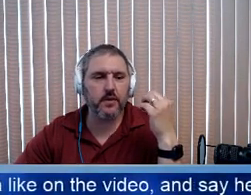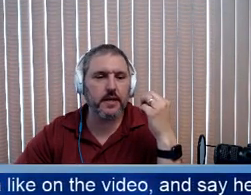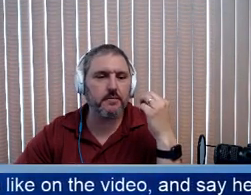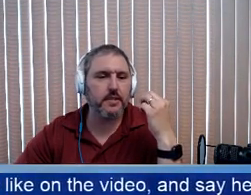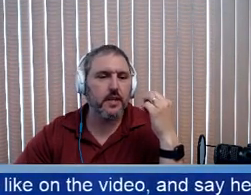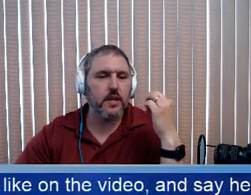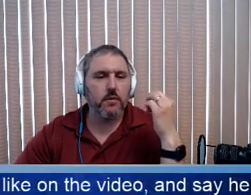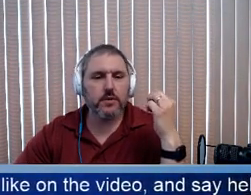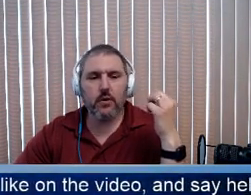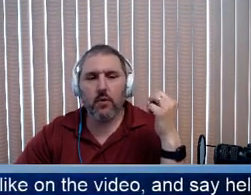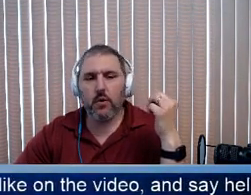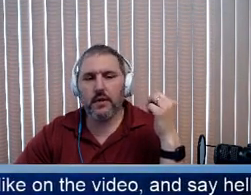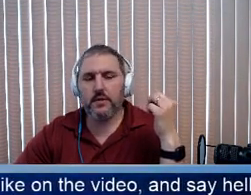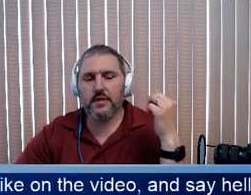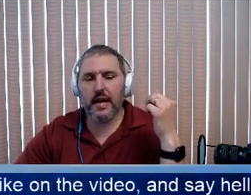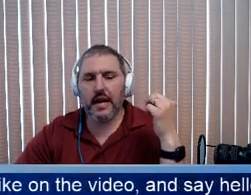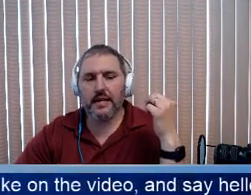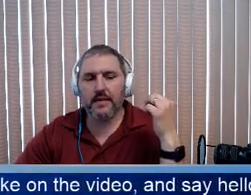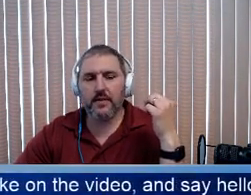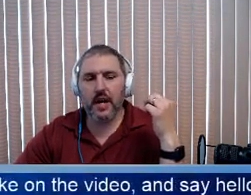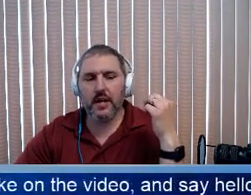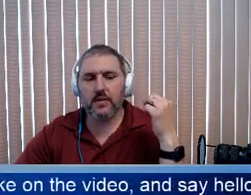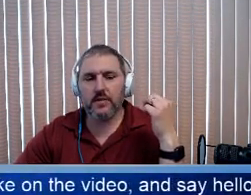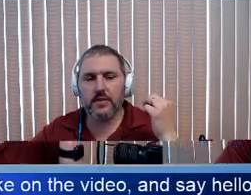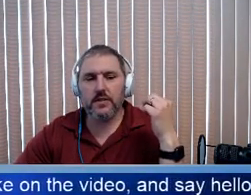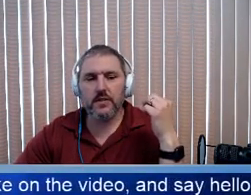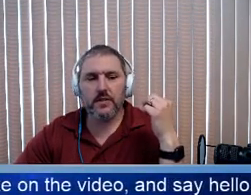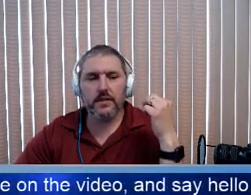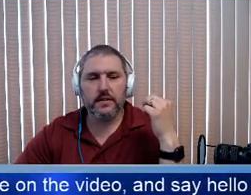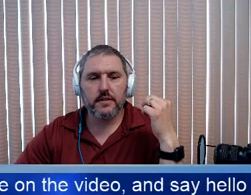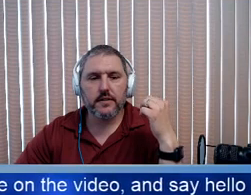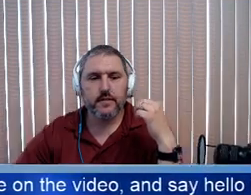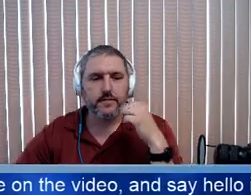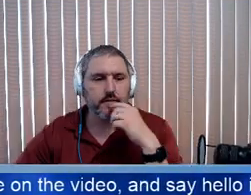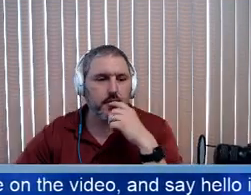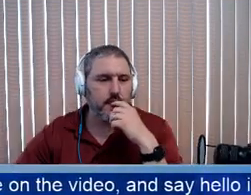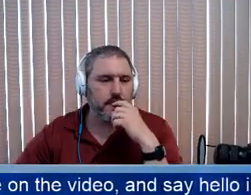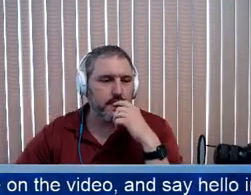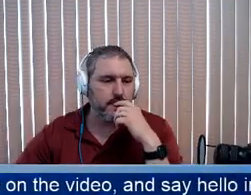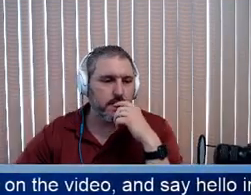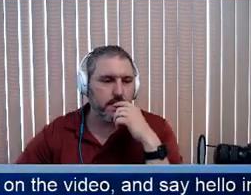heavy creams with no oils, additive goggles,